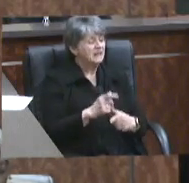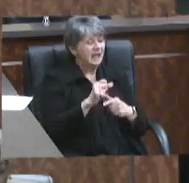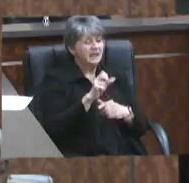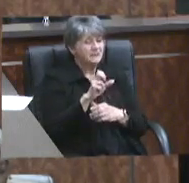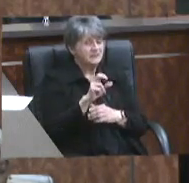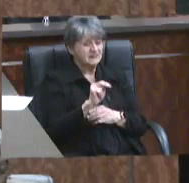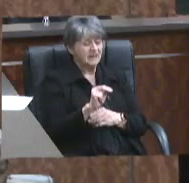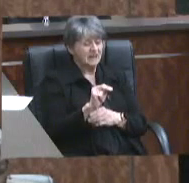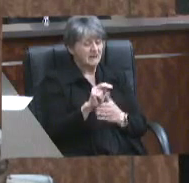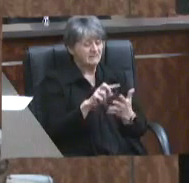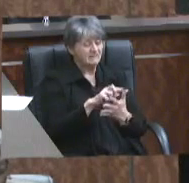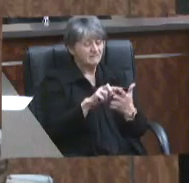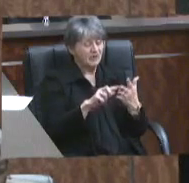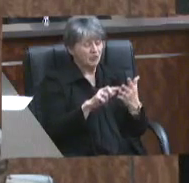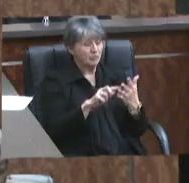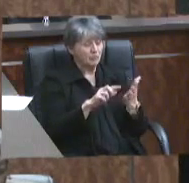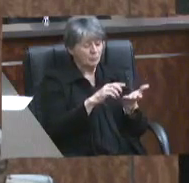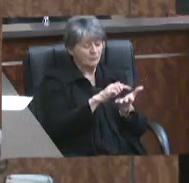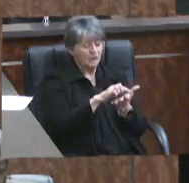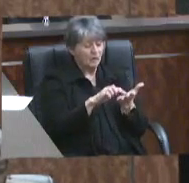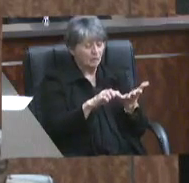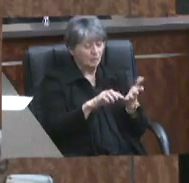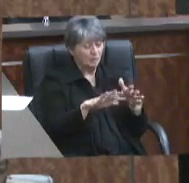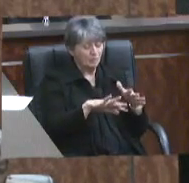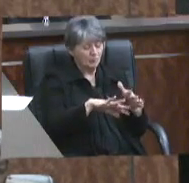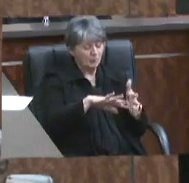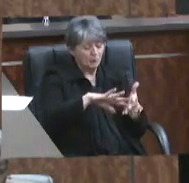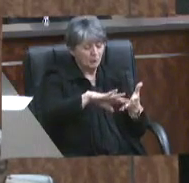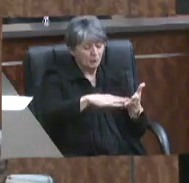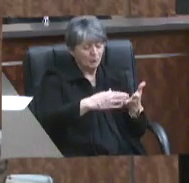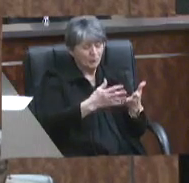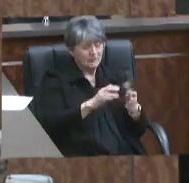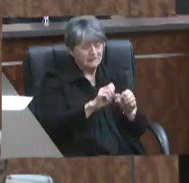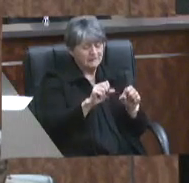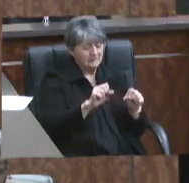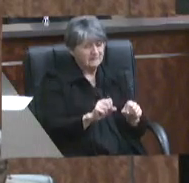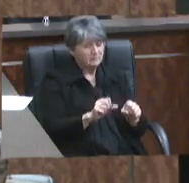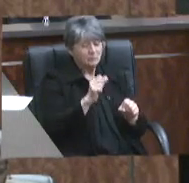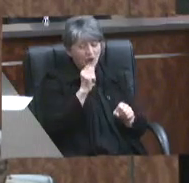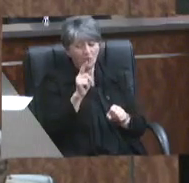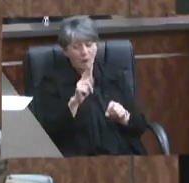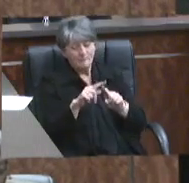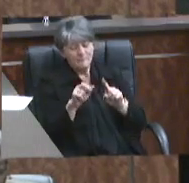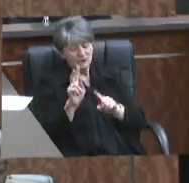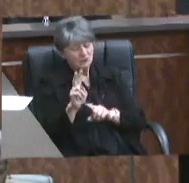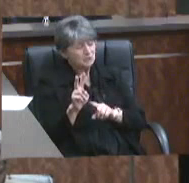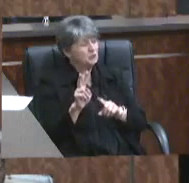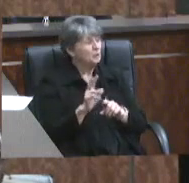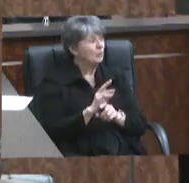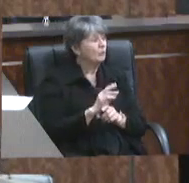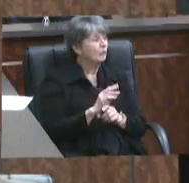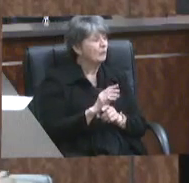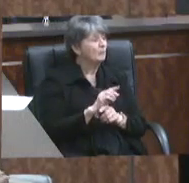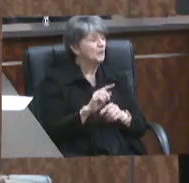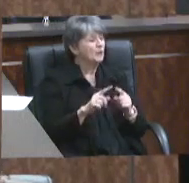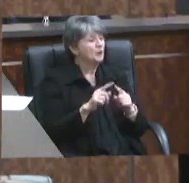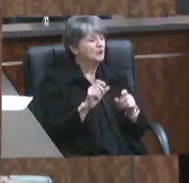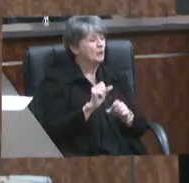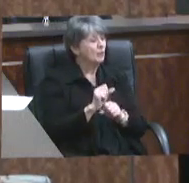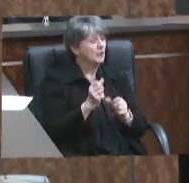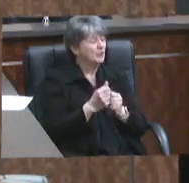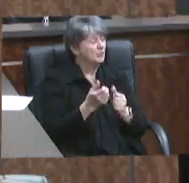system, not only one, but 2, one of those for the officers and the other for the community when you're working with them